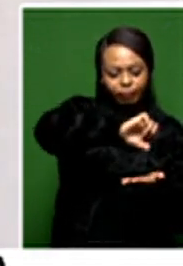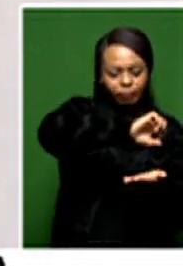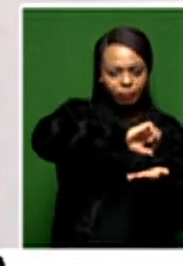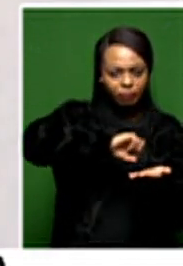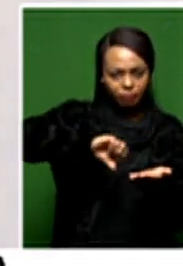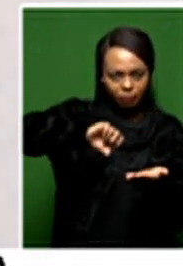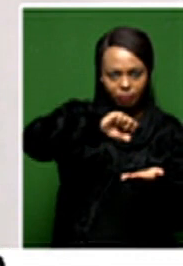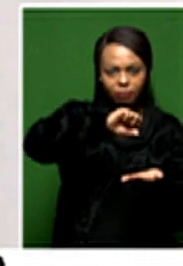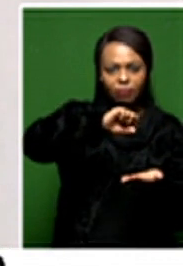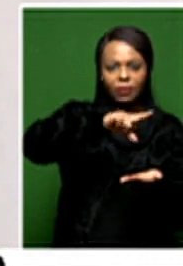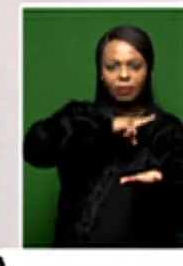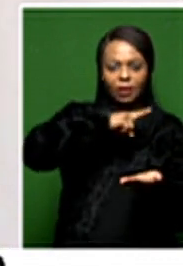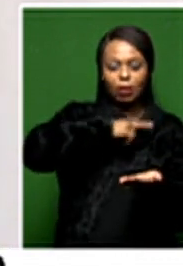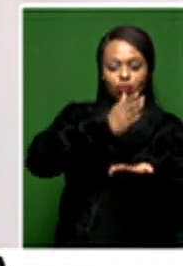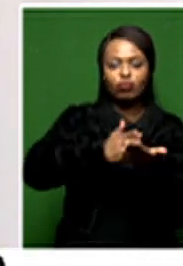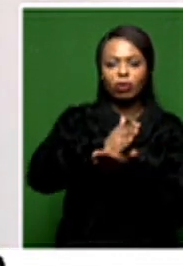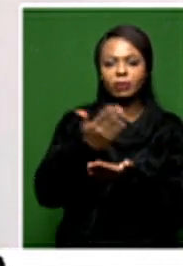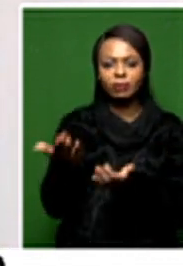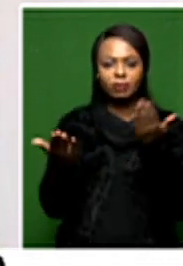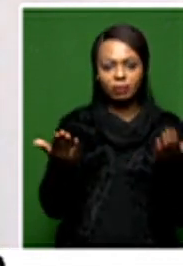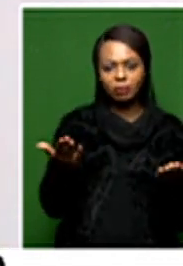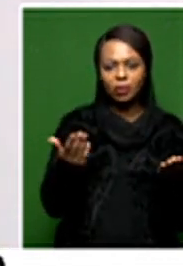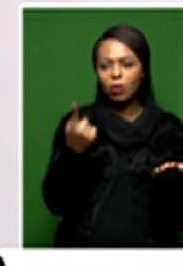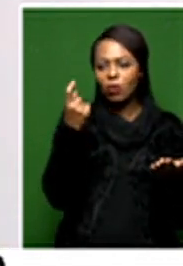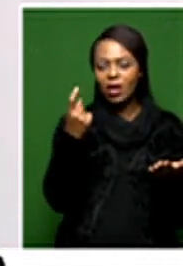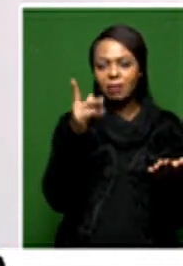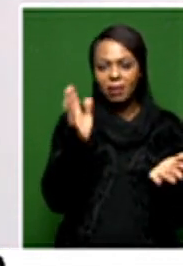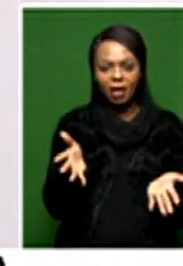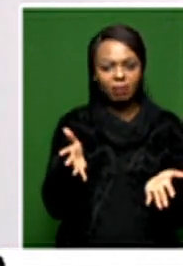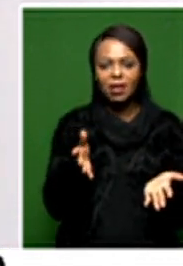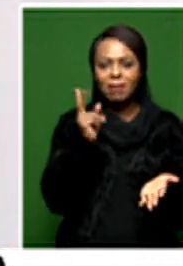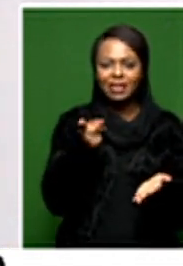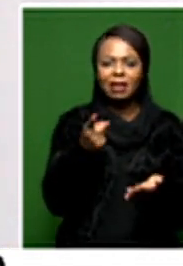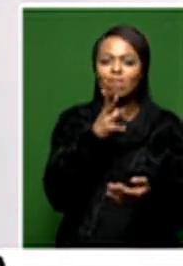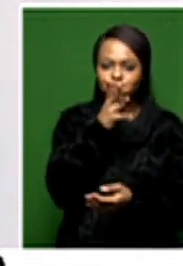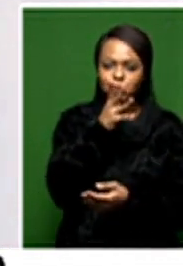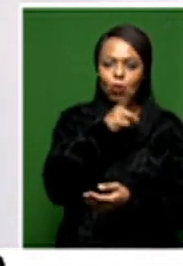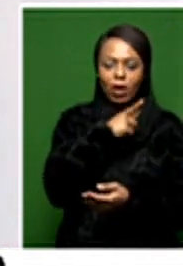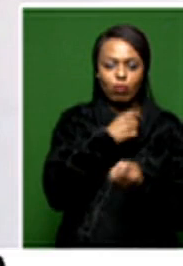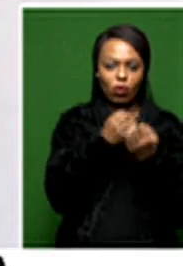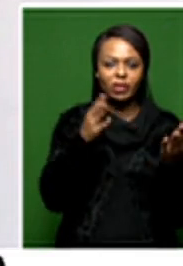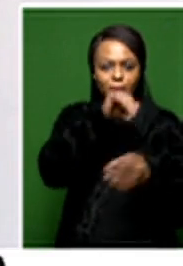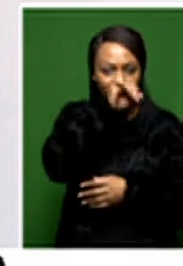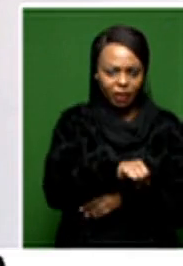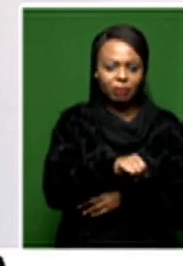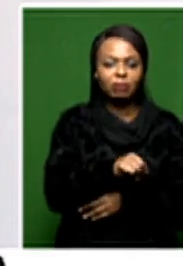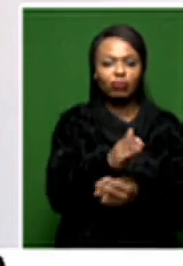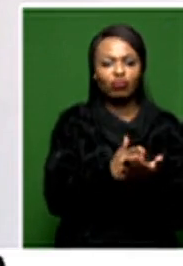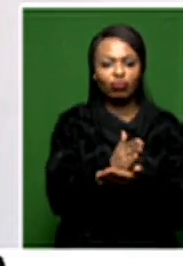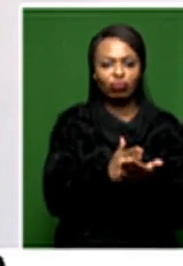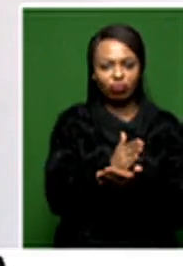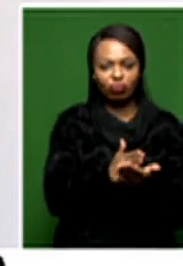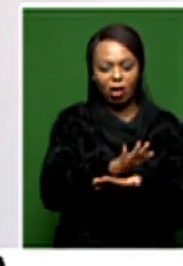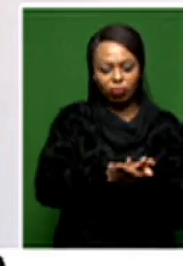closes to keep the whole thing together. You don't make one braaibroodjie at a time. You make many because everybody loves them. Okay. And a braaibroodjie